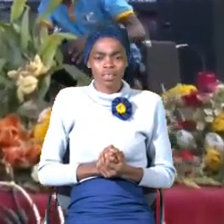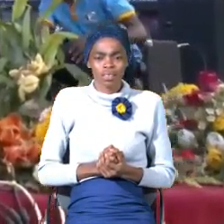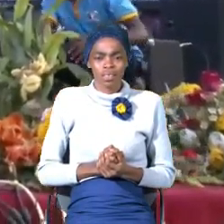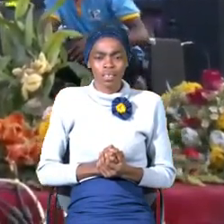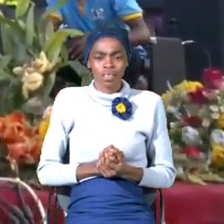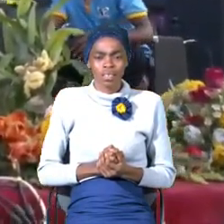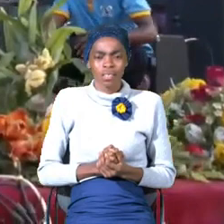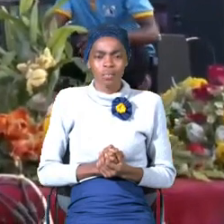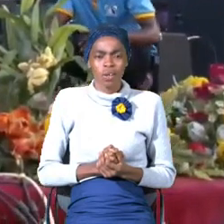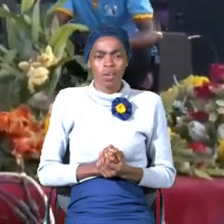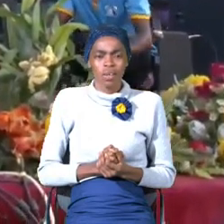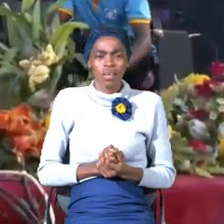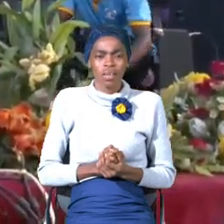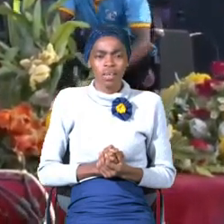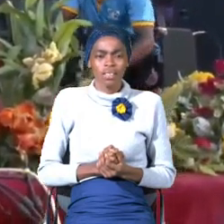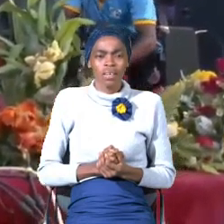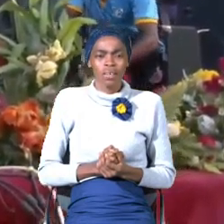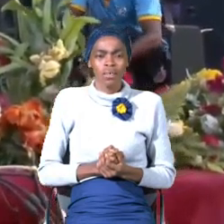Imaledo.